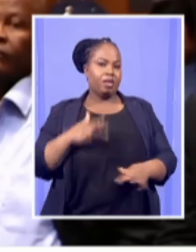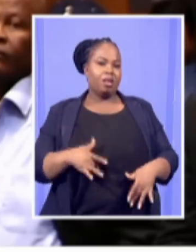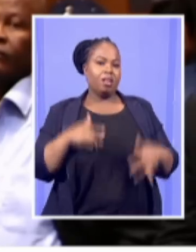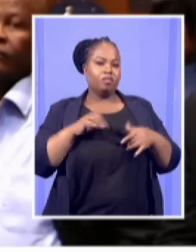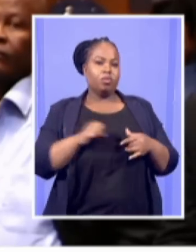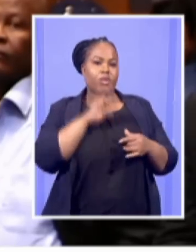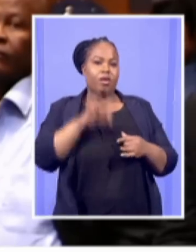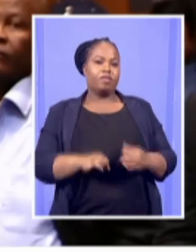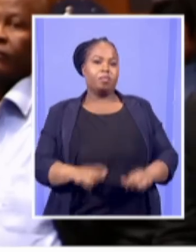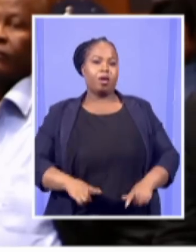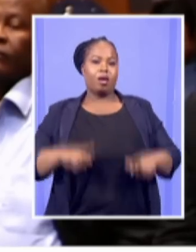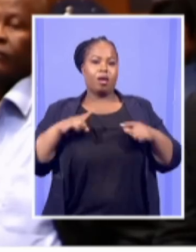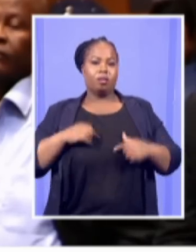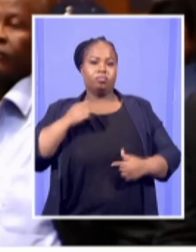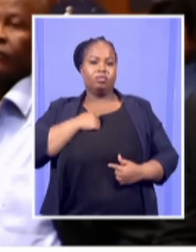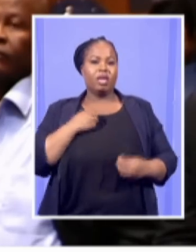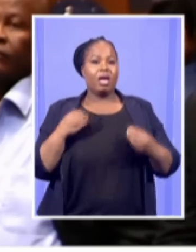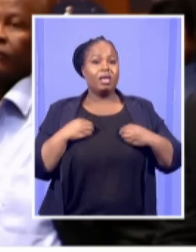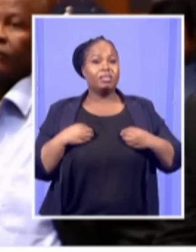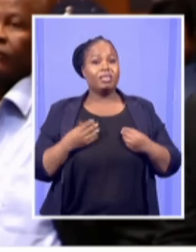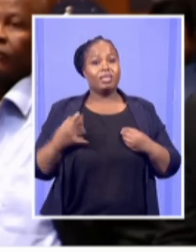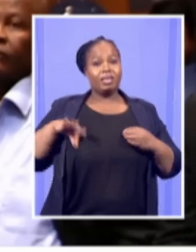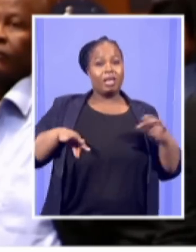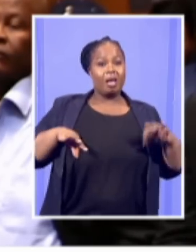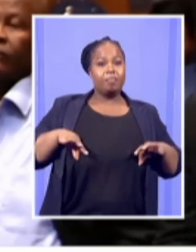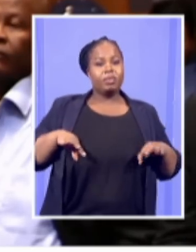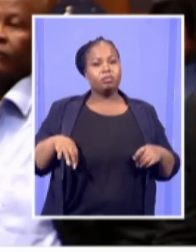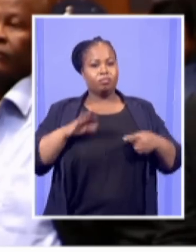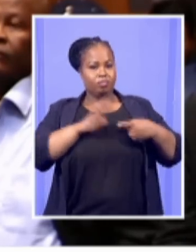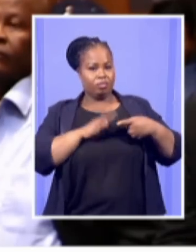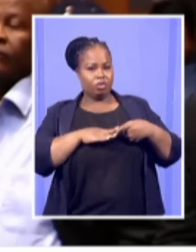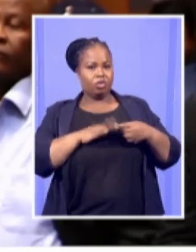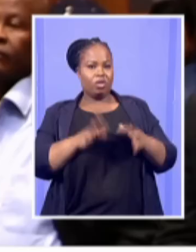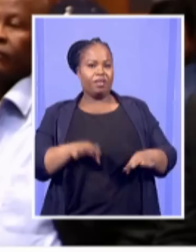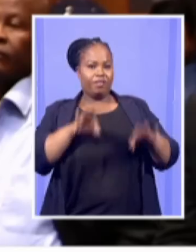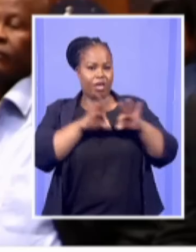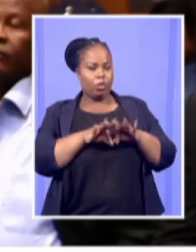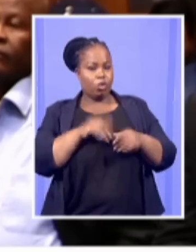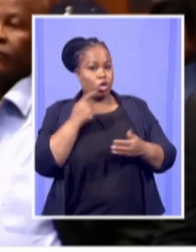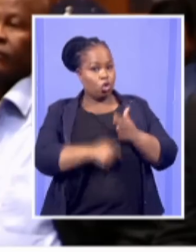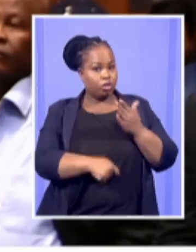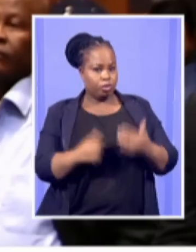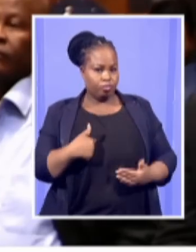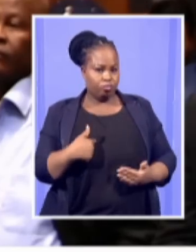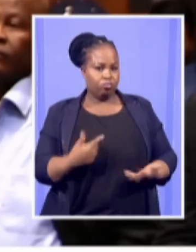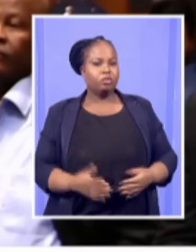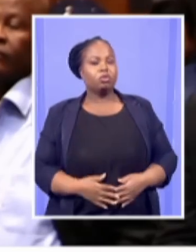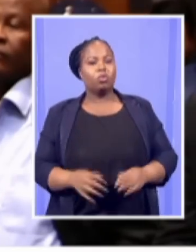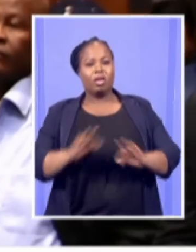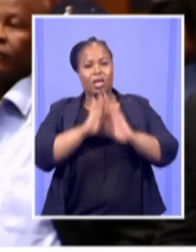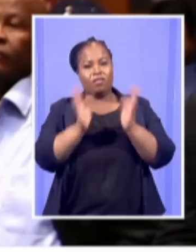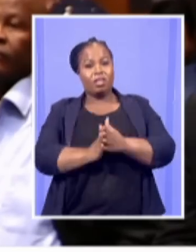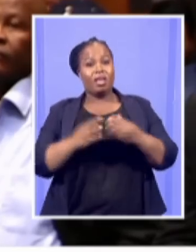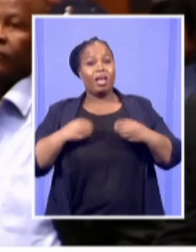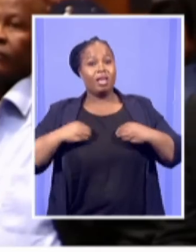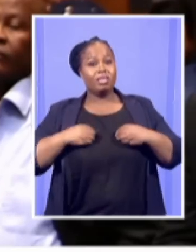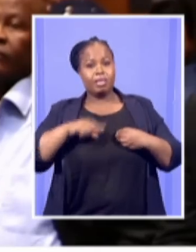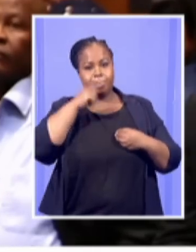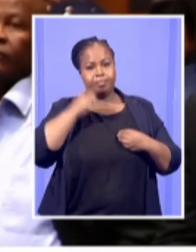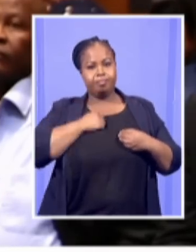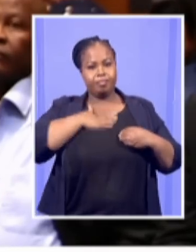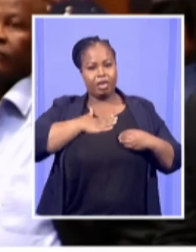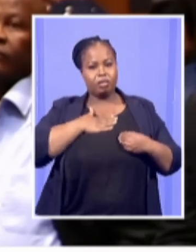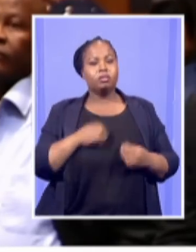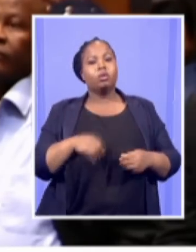life. Assets and income: I own the following assets valued at original cost to me. All of the assets currently in my possession